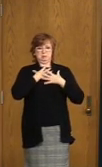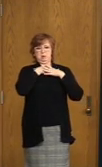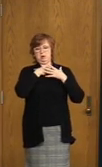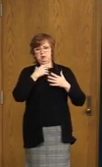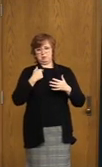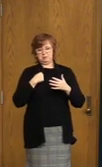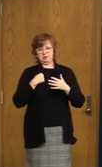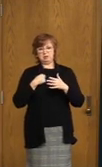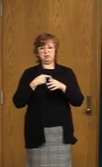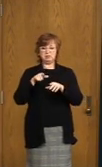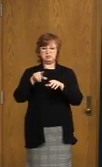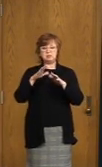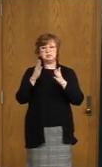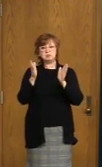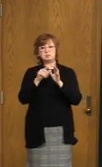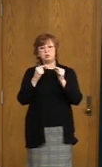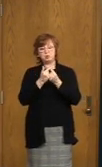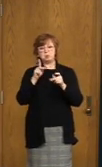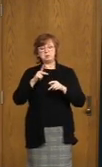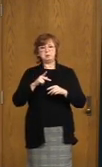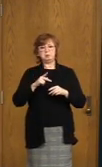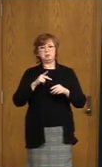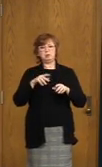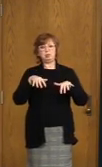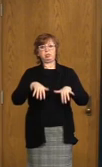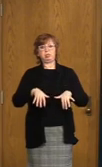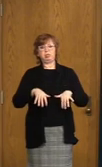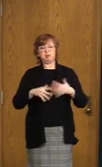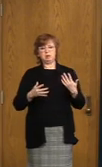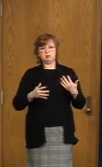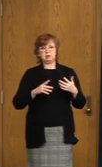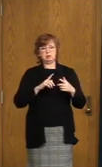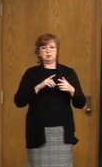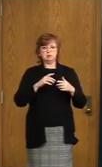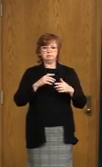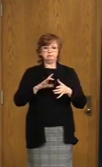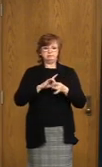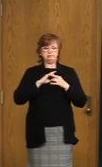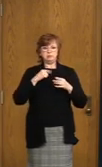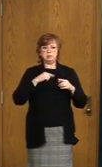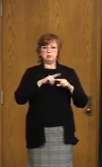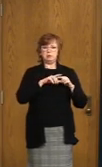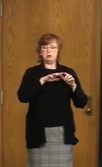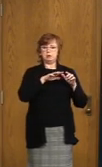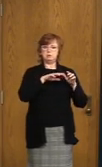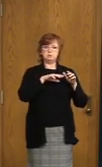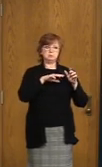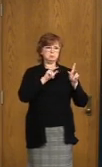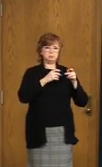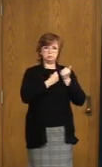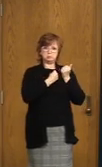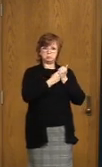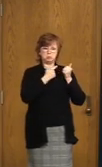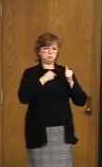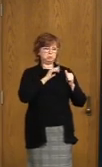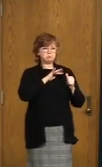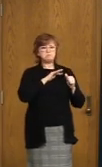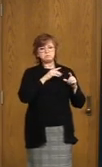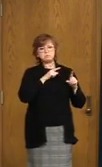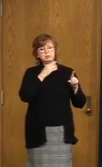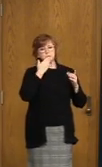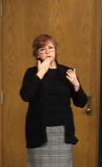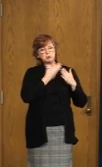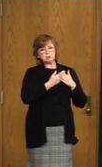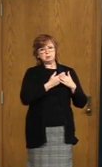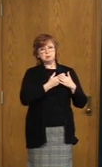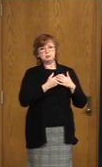think, unfortunately, social media, while it's great, the internet is great, to remain connected, but the